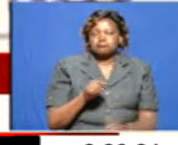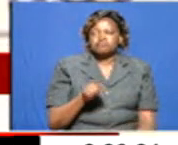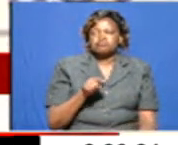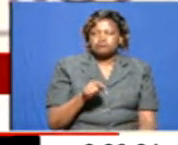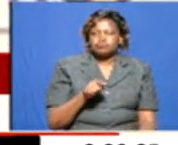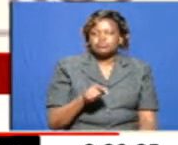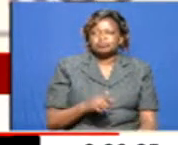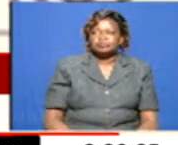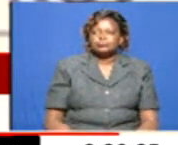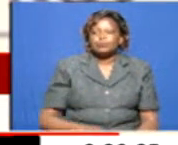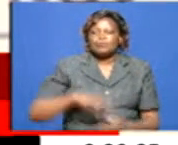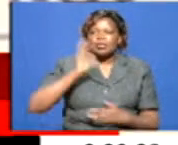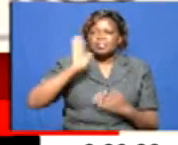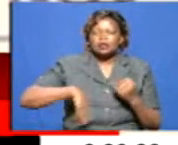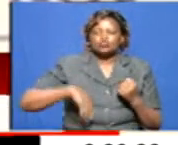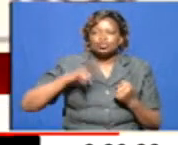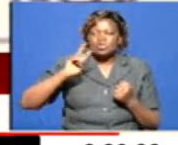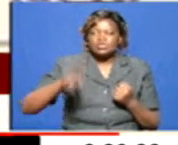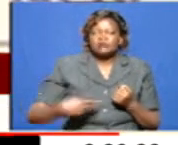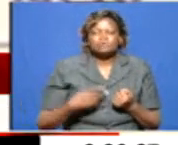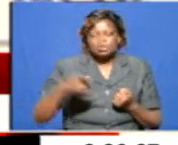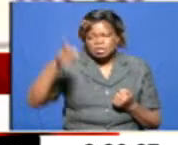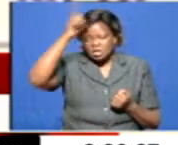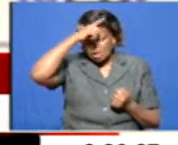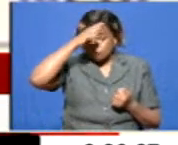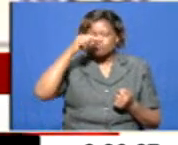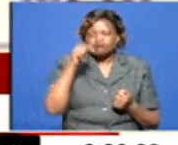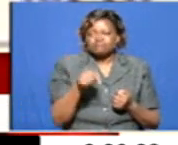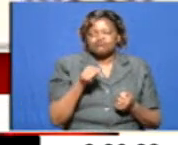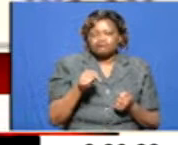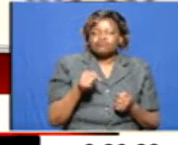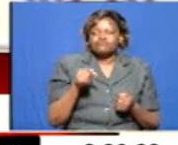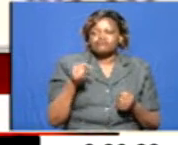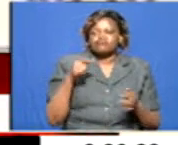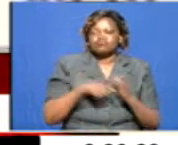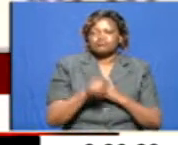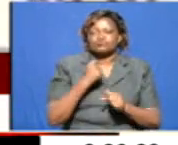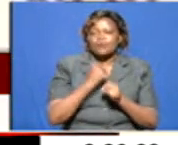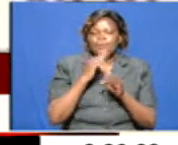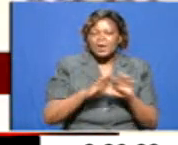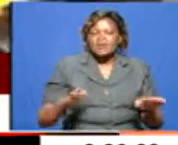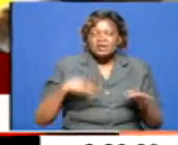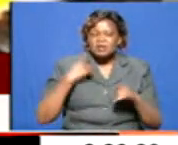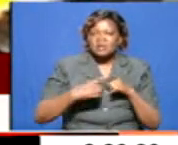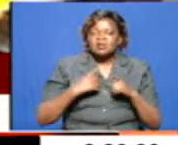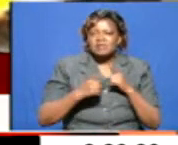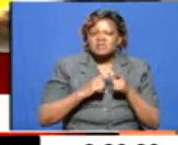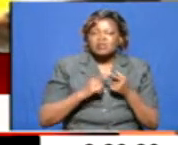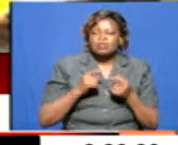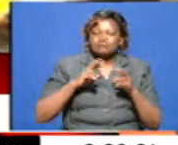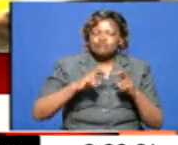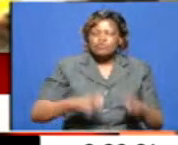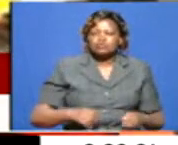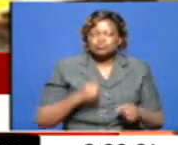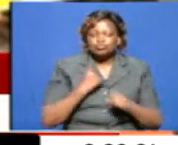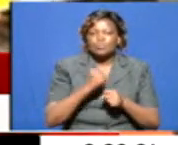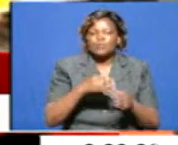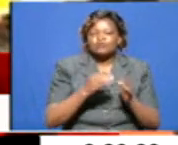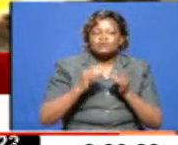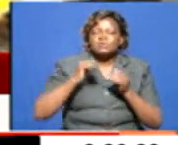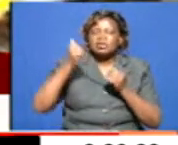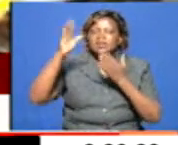More than 2,000 graduate engineers enter the job market every year, with most of them exploring job opportunities abroad. For